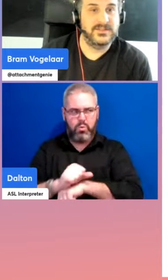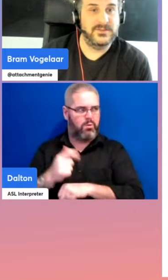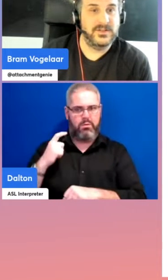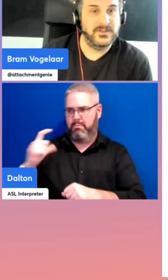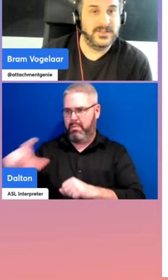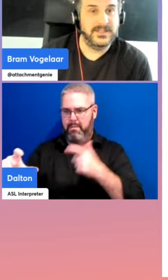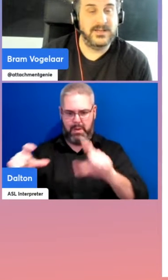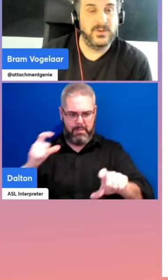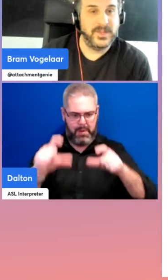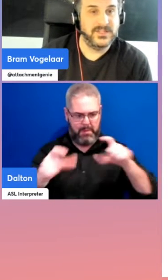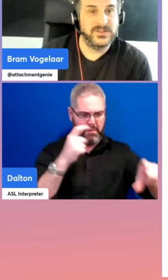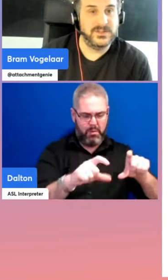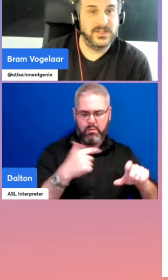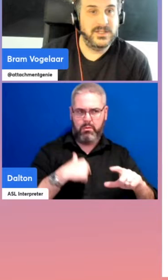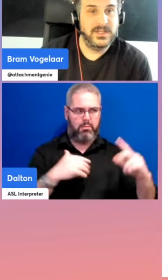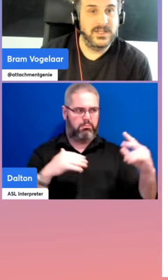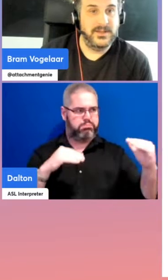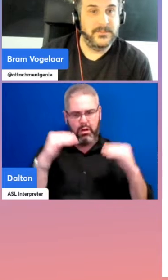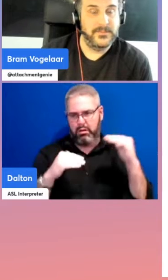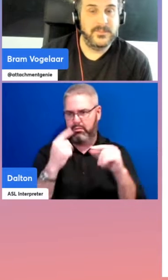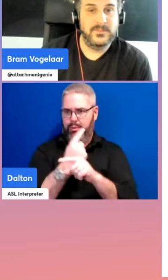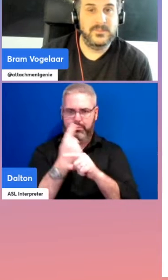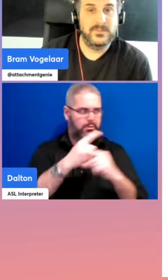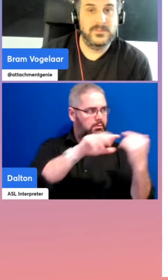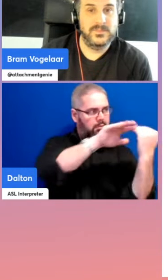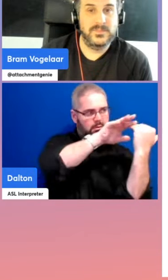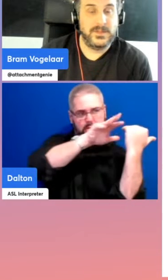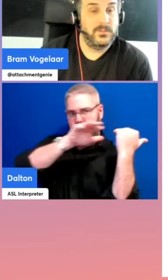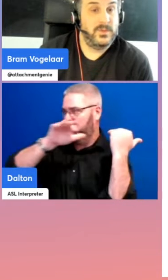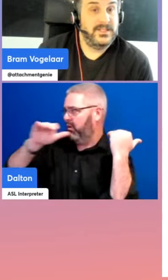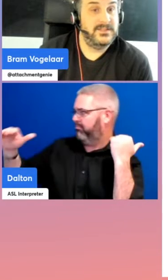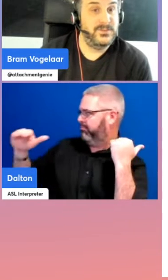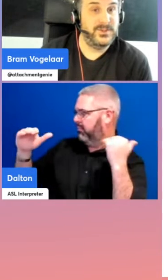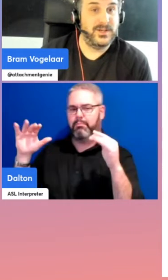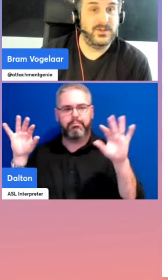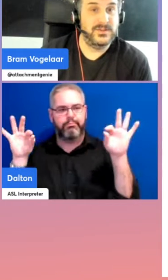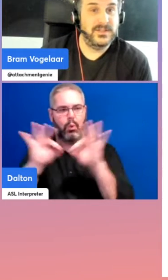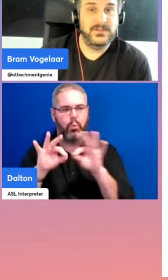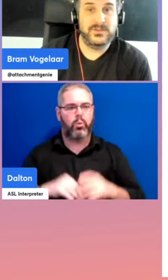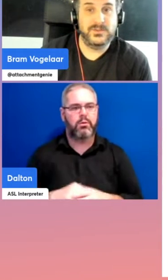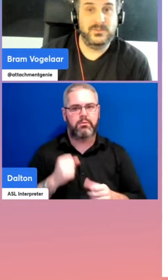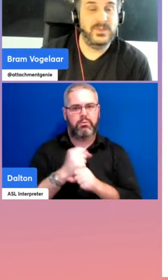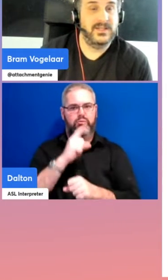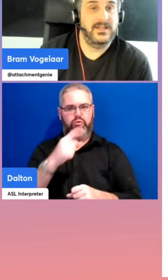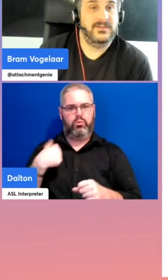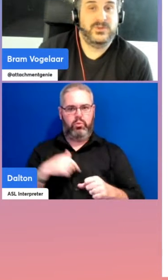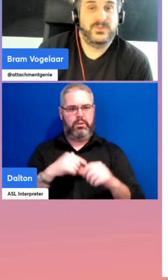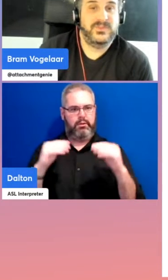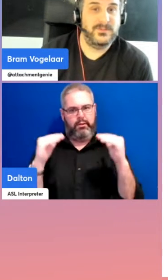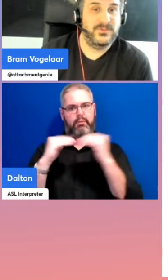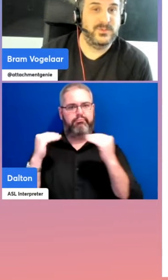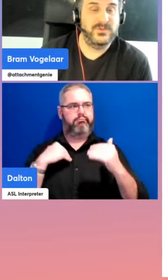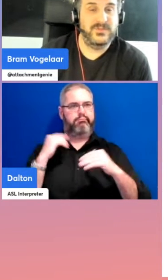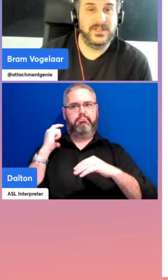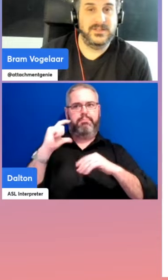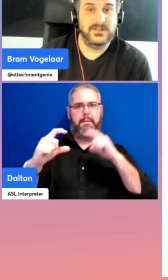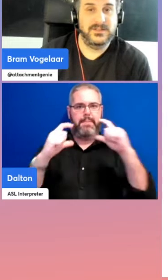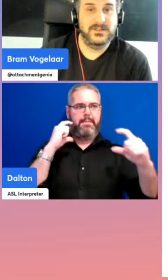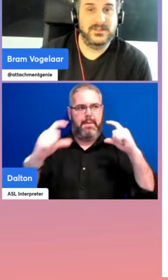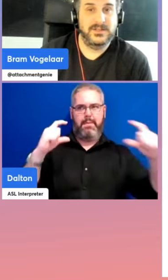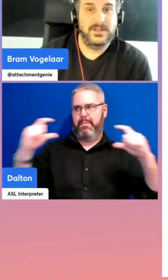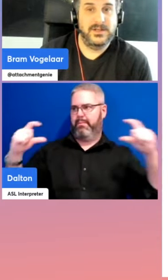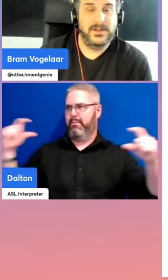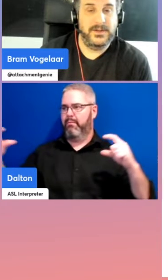load balancer in front of it, and then we'll make sure um, we distribute our load so we can absorb some form of